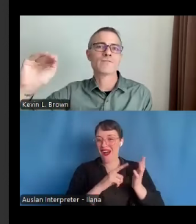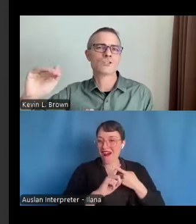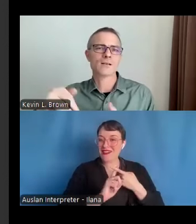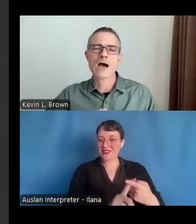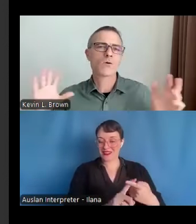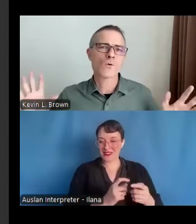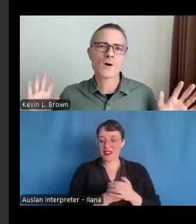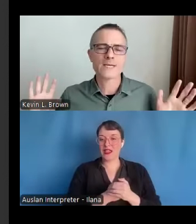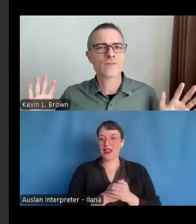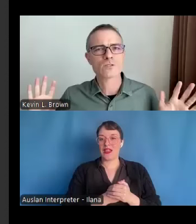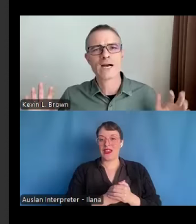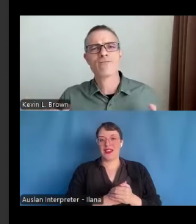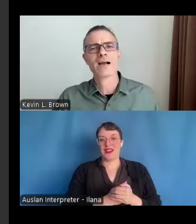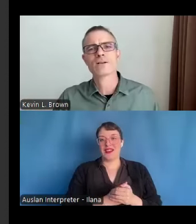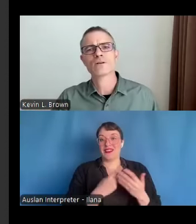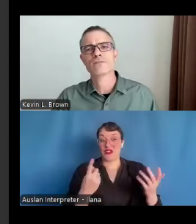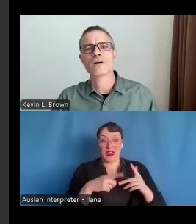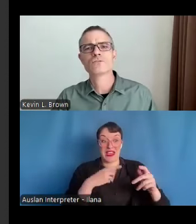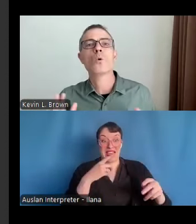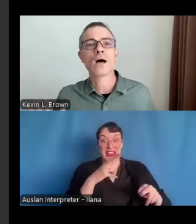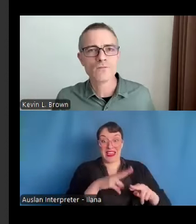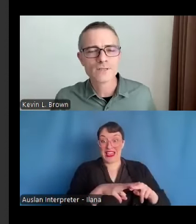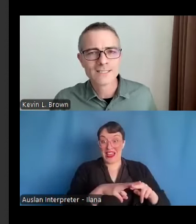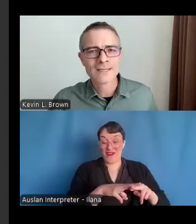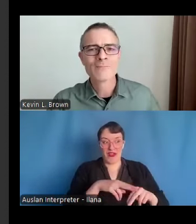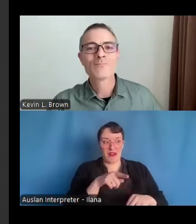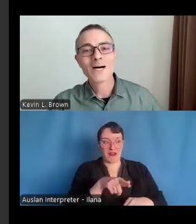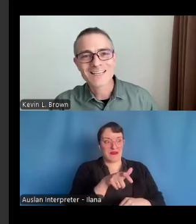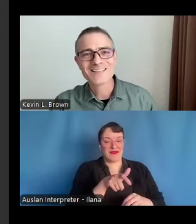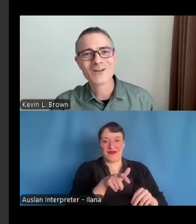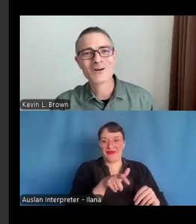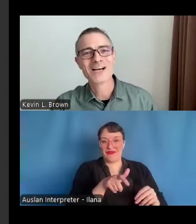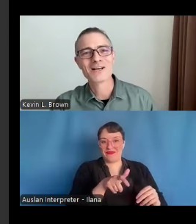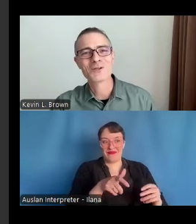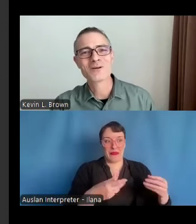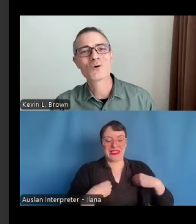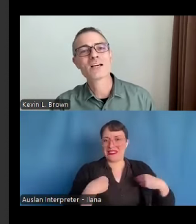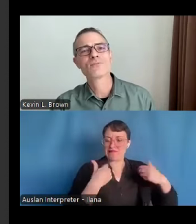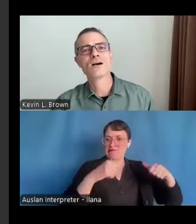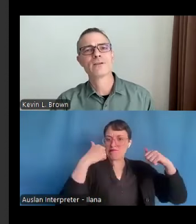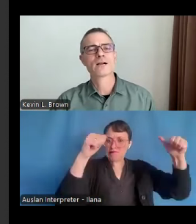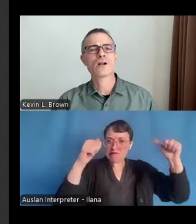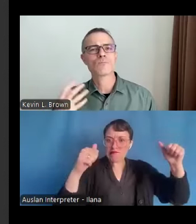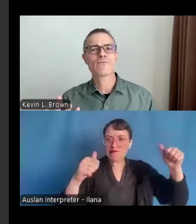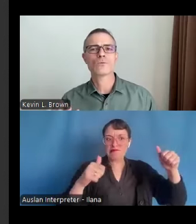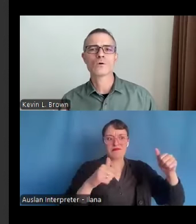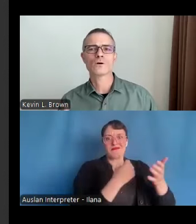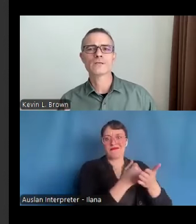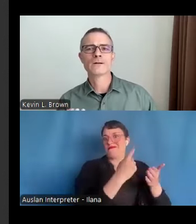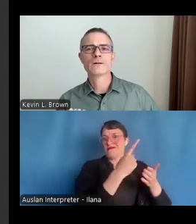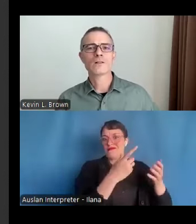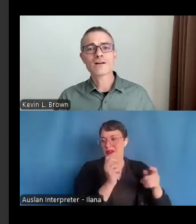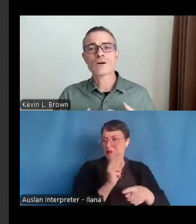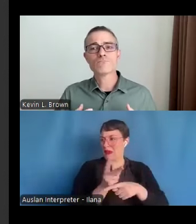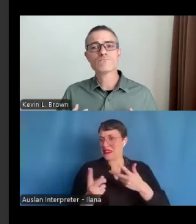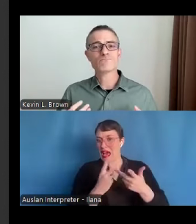clear vision outperform all the others by a factor of 12. But, a little bit more tough love in our nonprofit world,